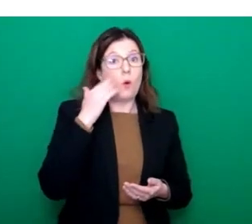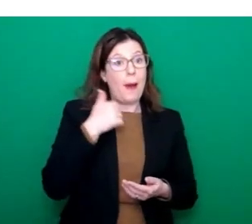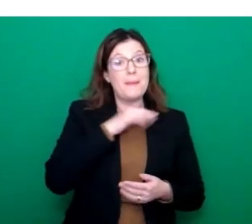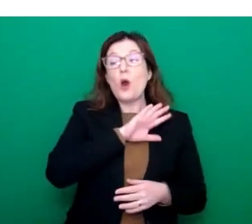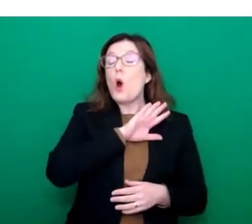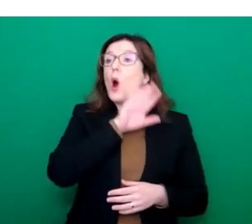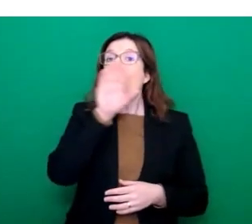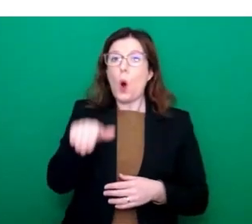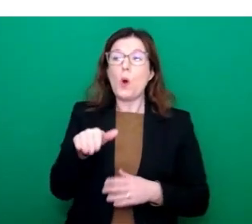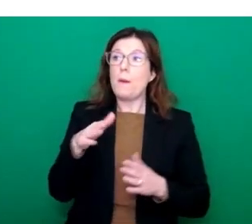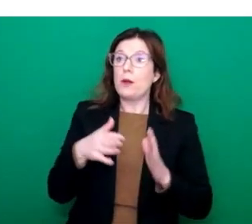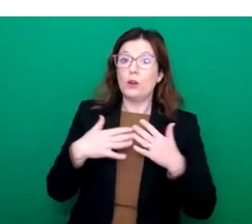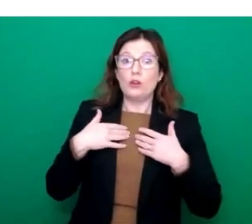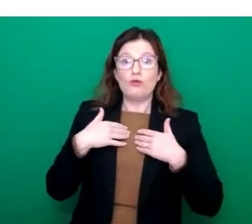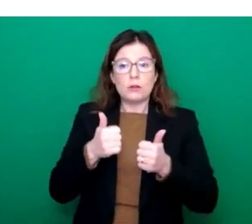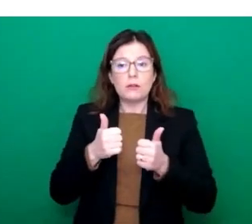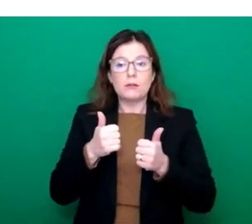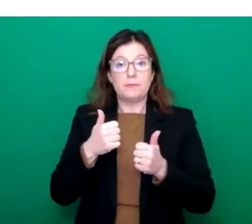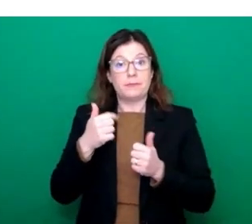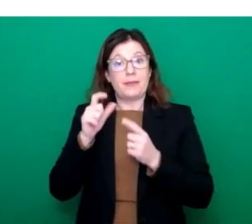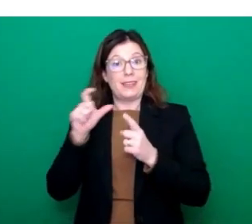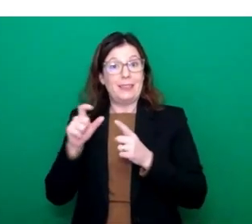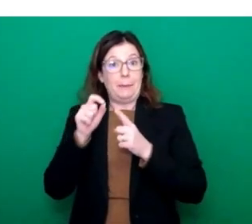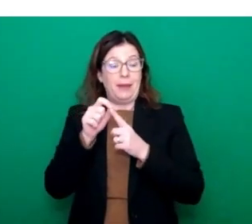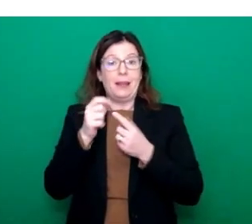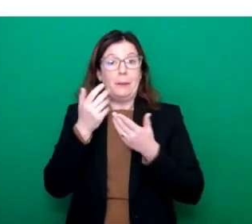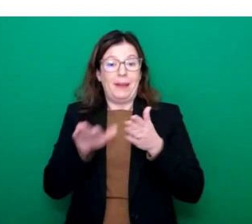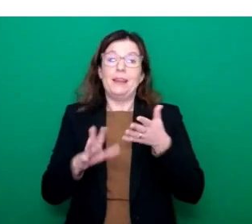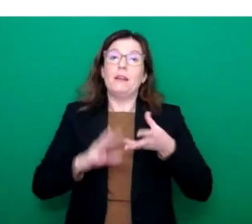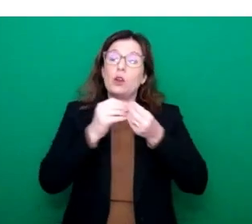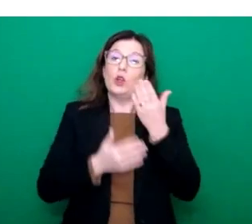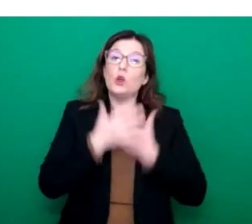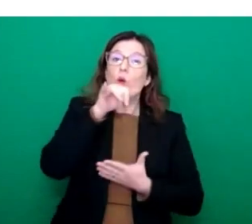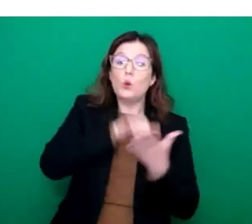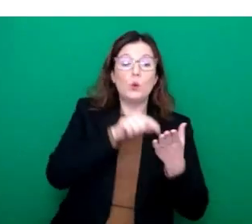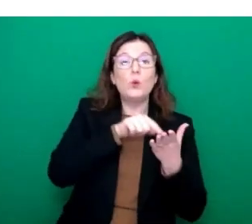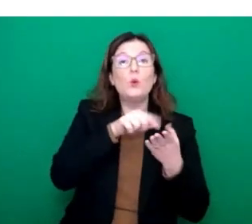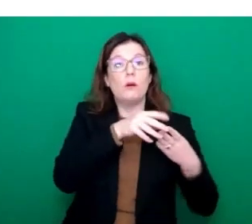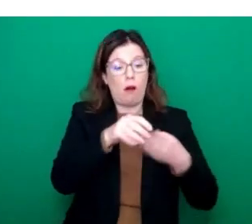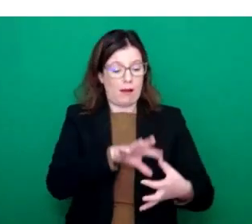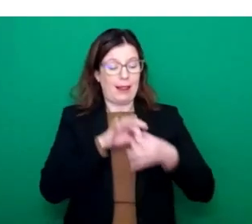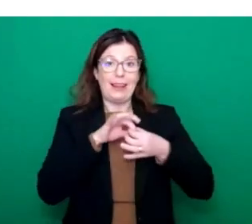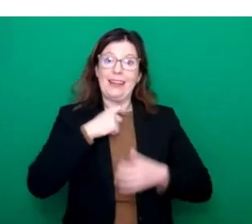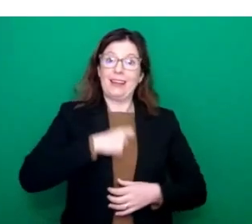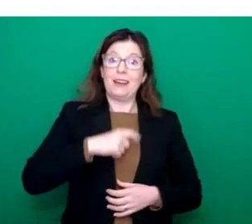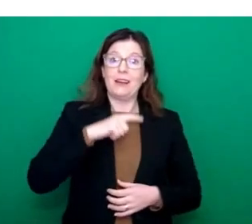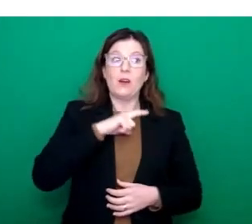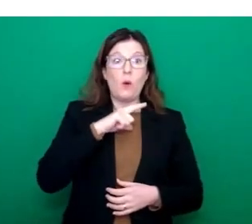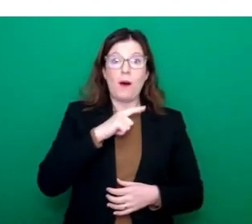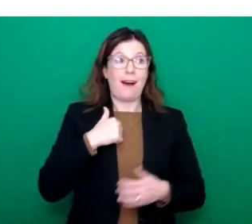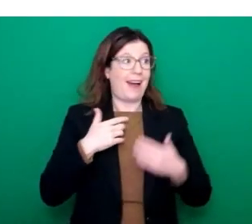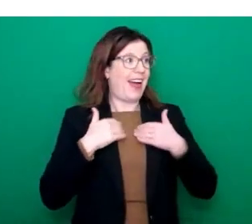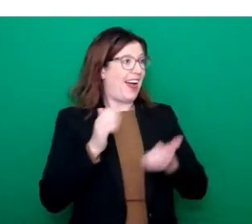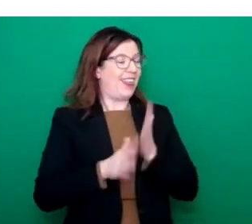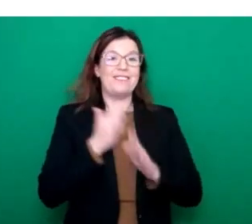while I was recovering my CP, and I worked on a new document, because we became aware that that isn't the end of my health journey, as it